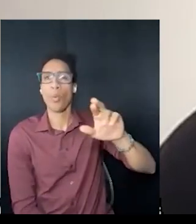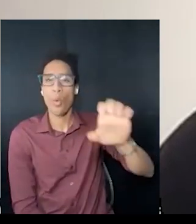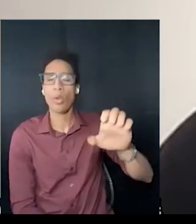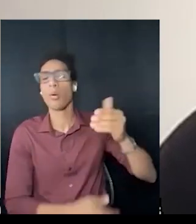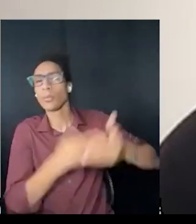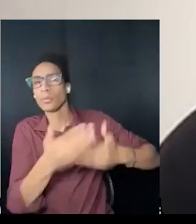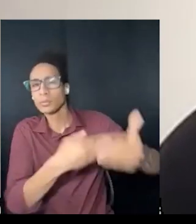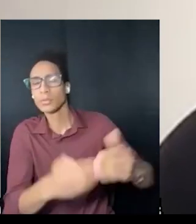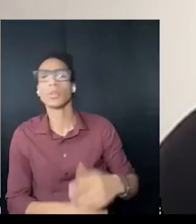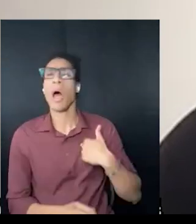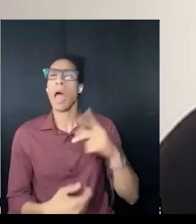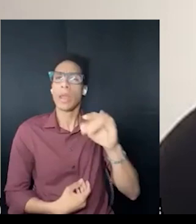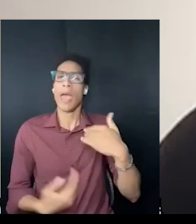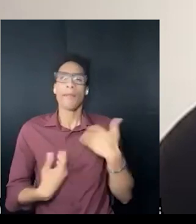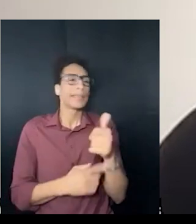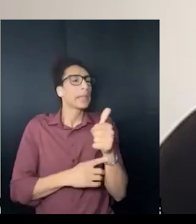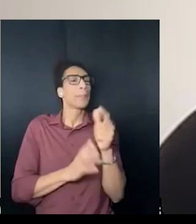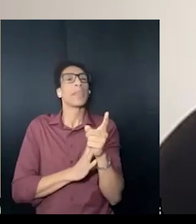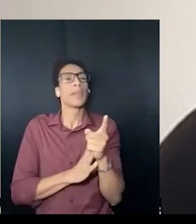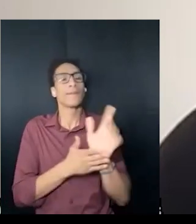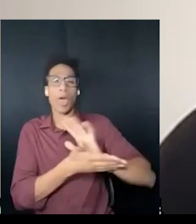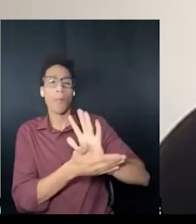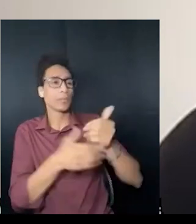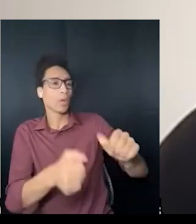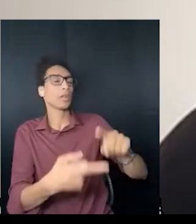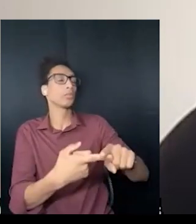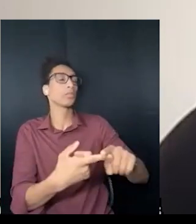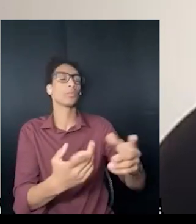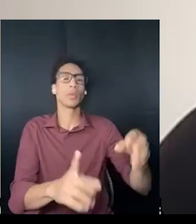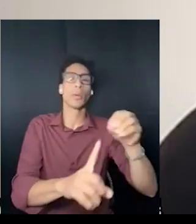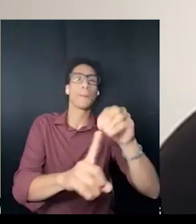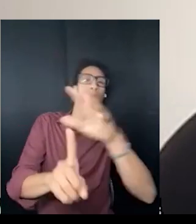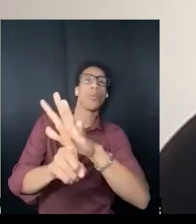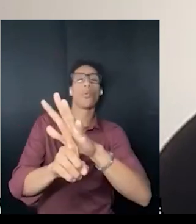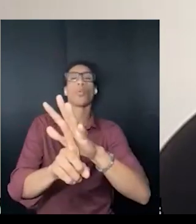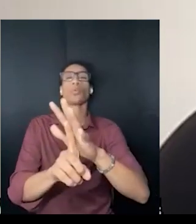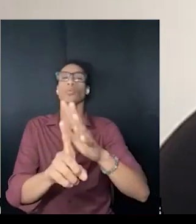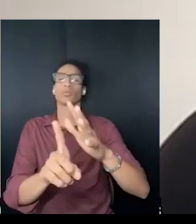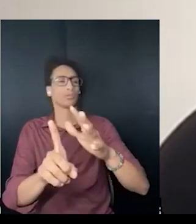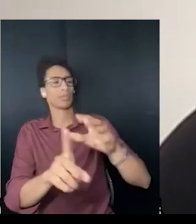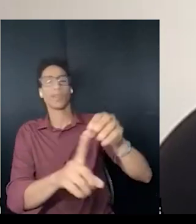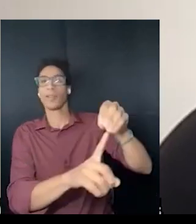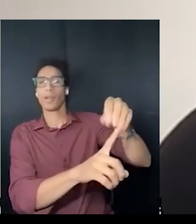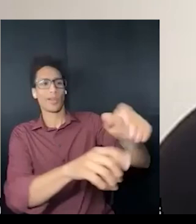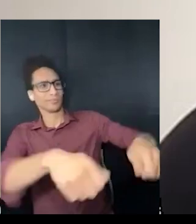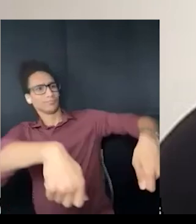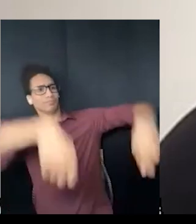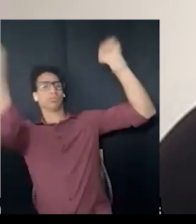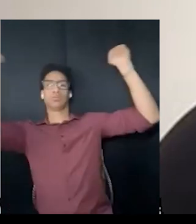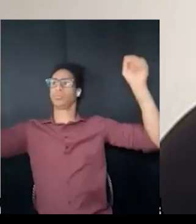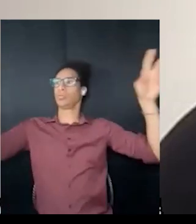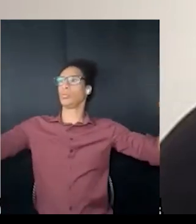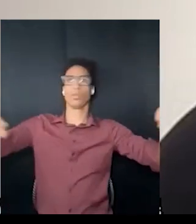10-minute film that was trying to expose the injustice that, you know, he